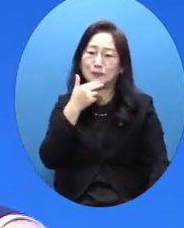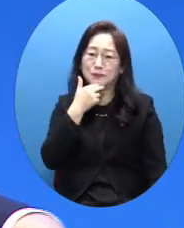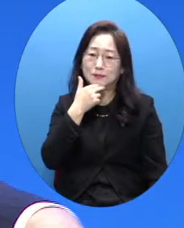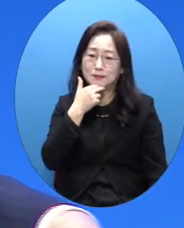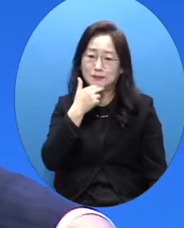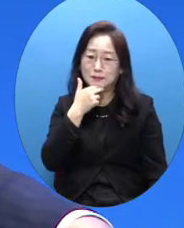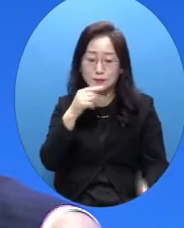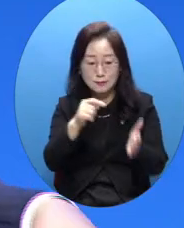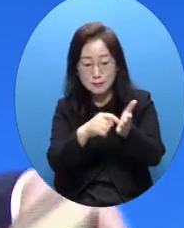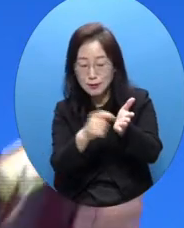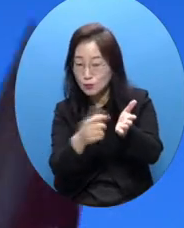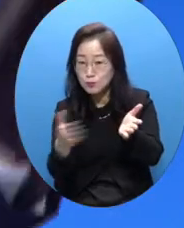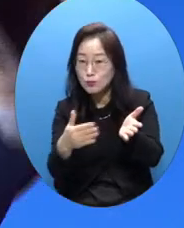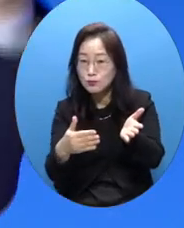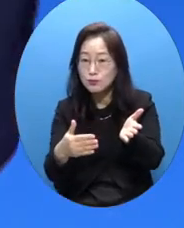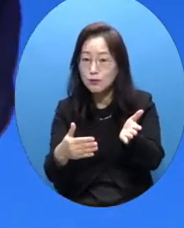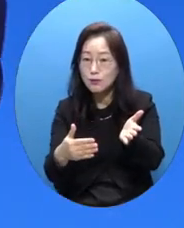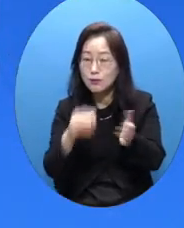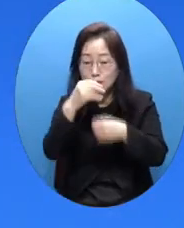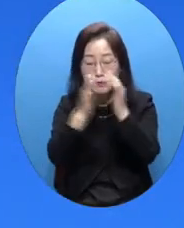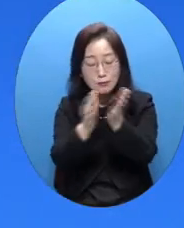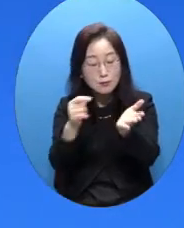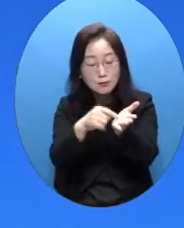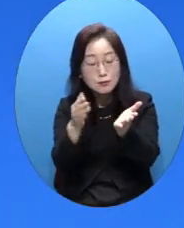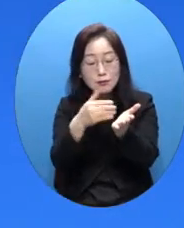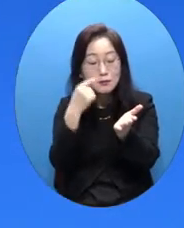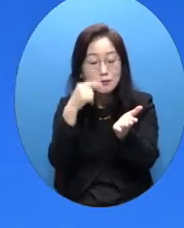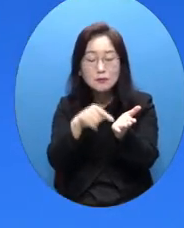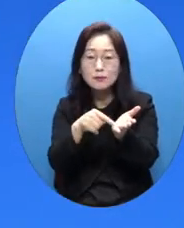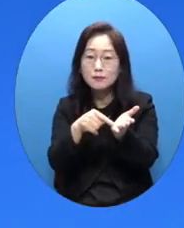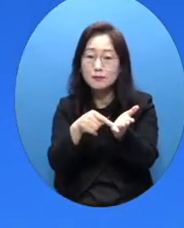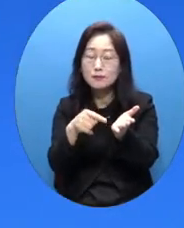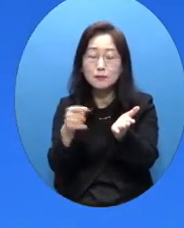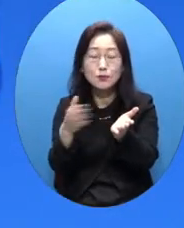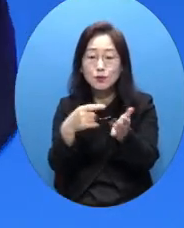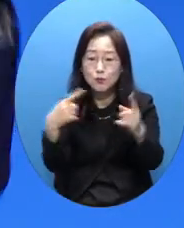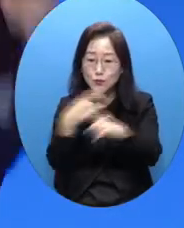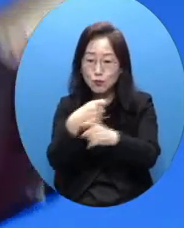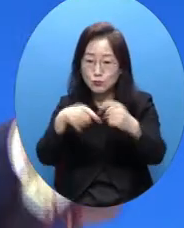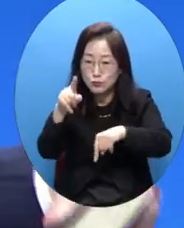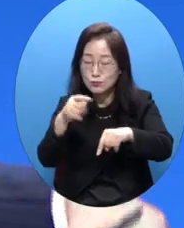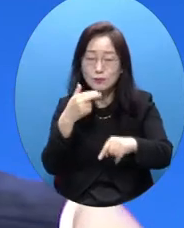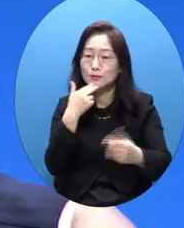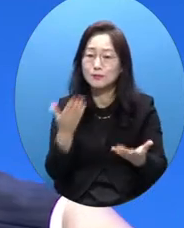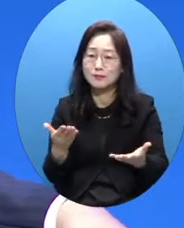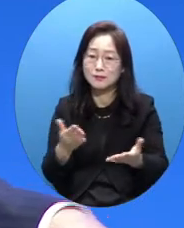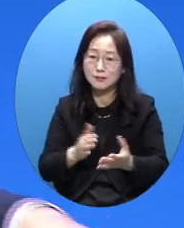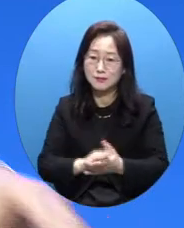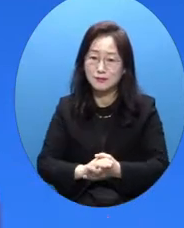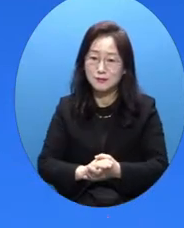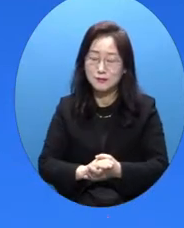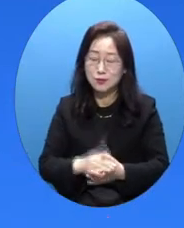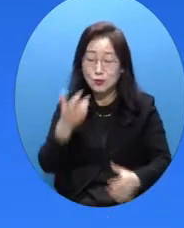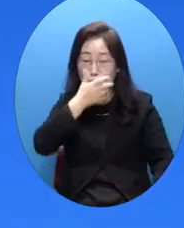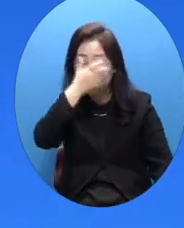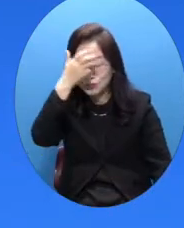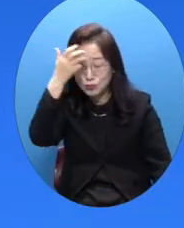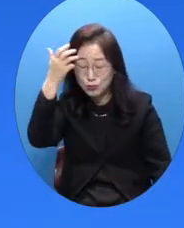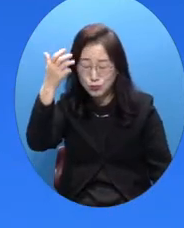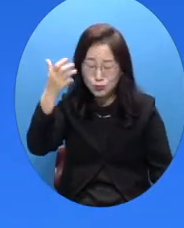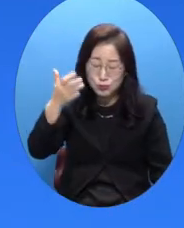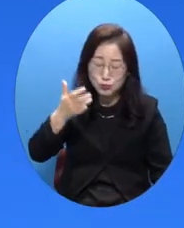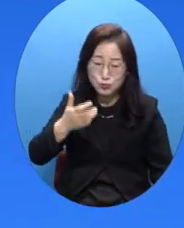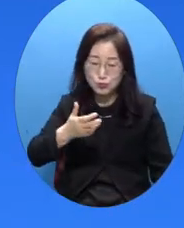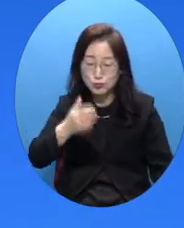Joseph there's no record of Joseph acting in that way in that evil way